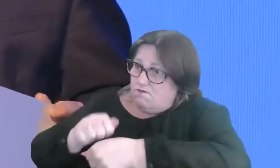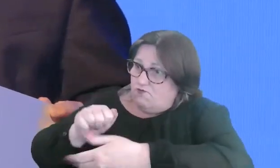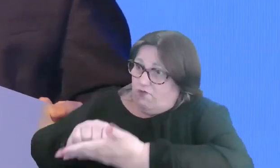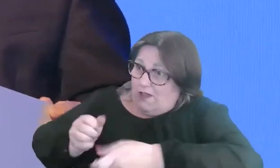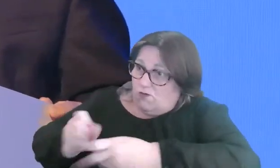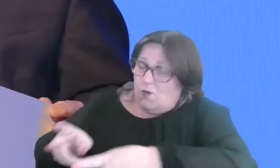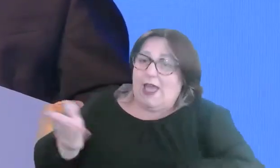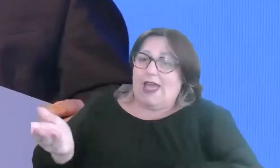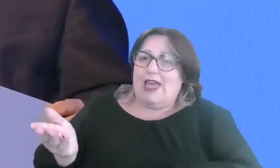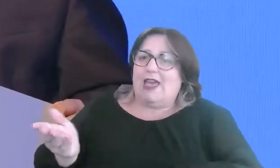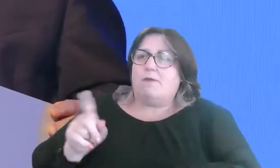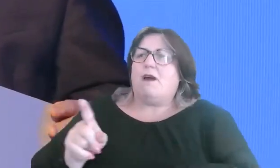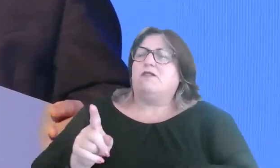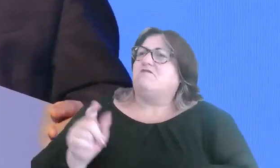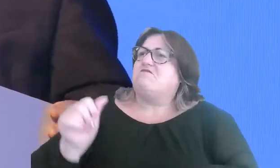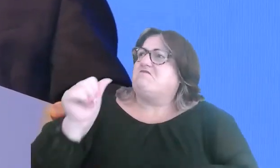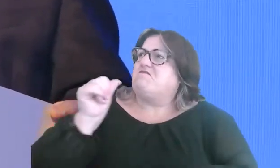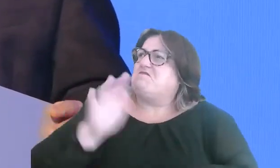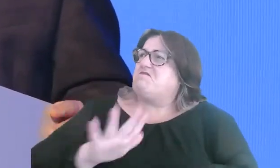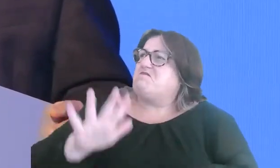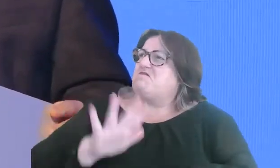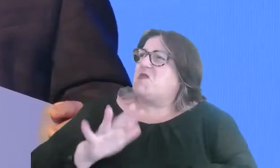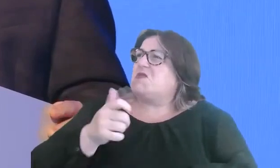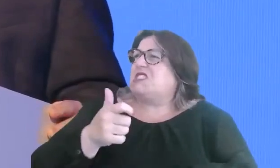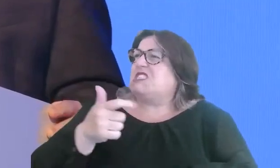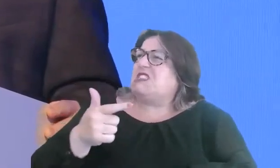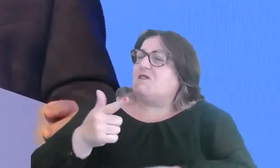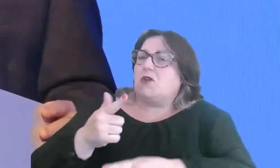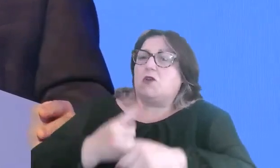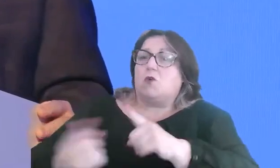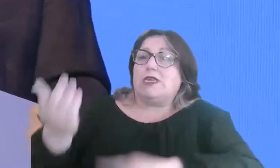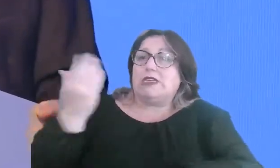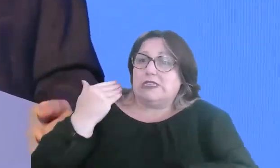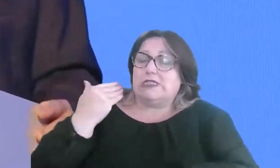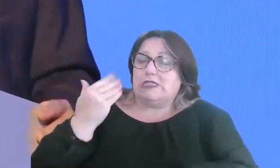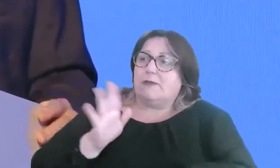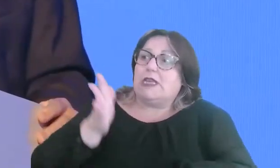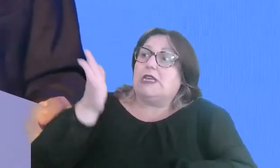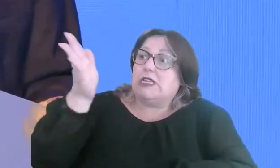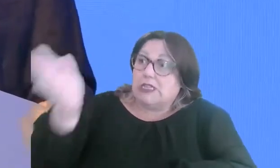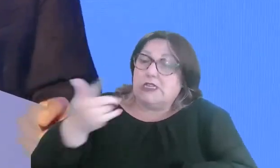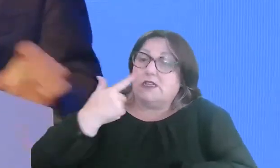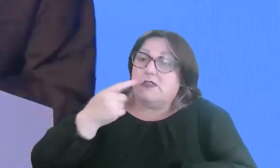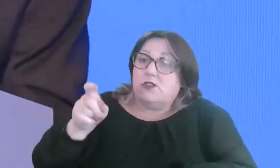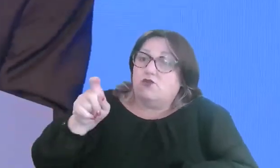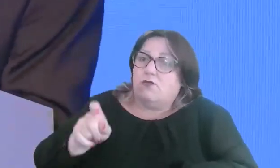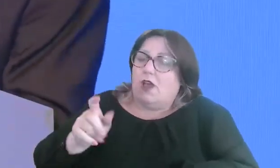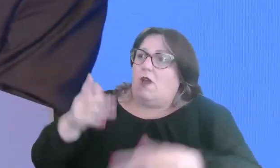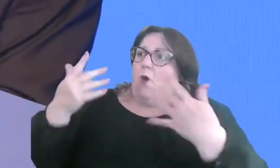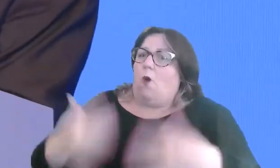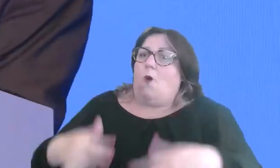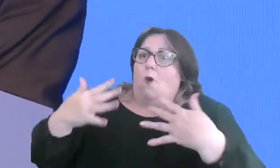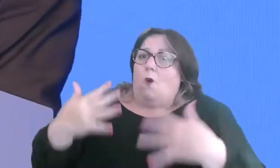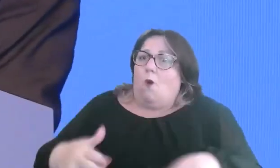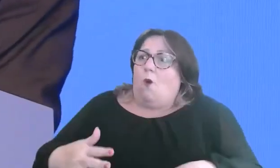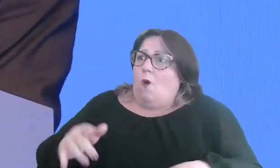about 6 or 7 weeks ago, the extent to which technology and AI was now having a direct impact